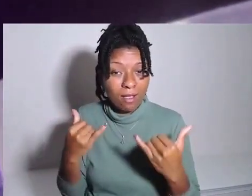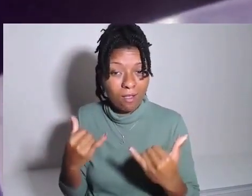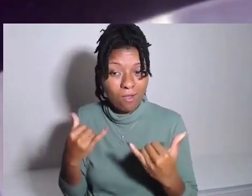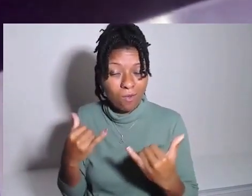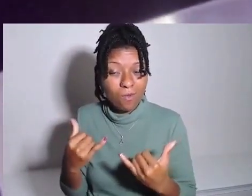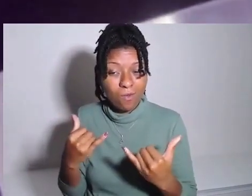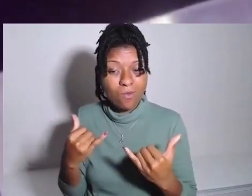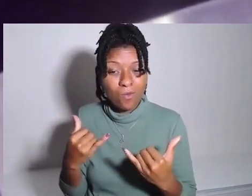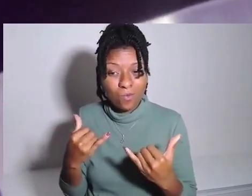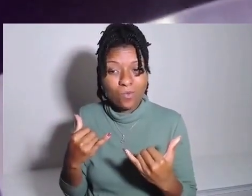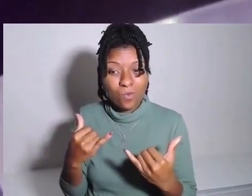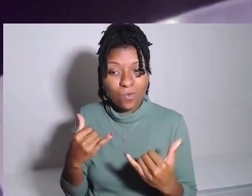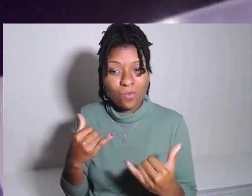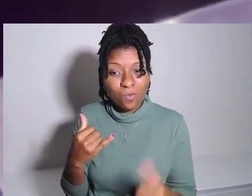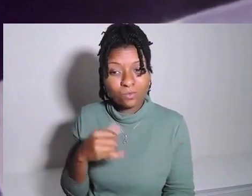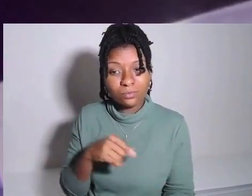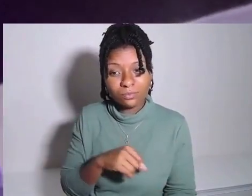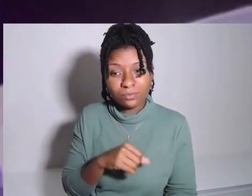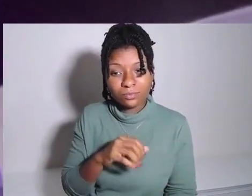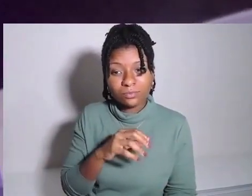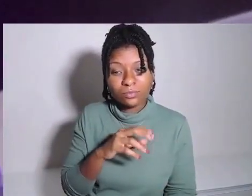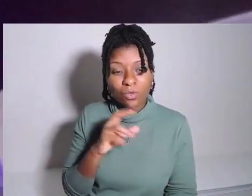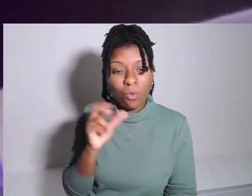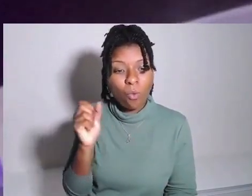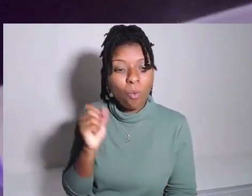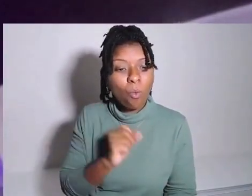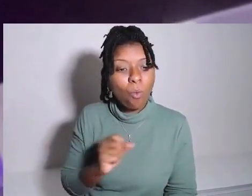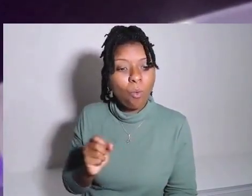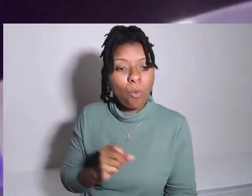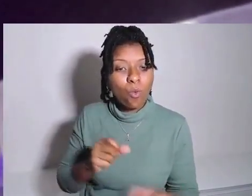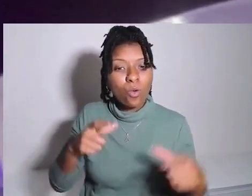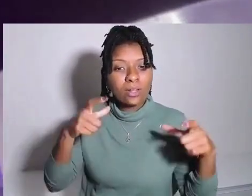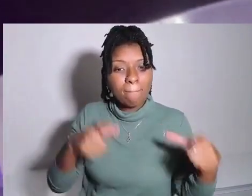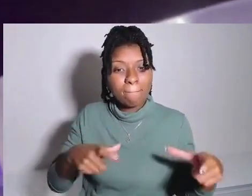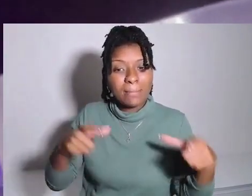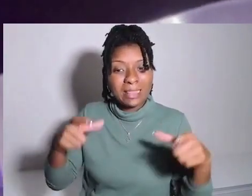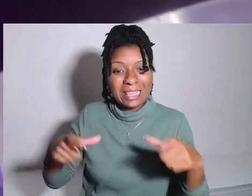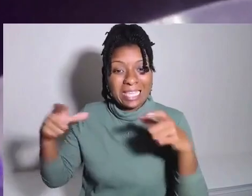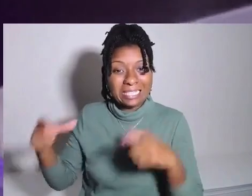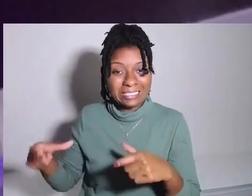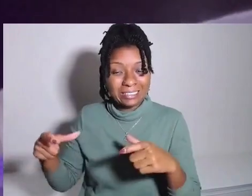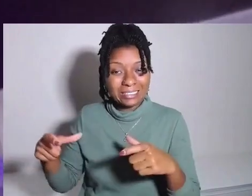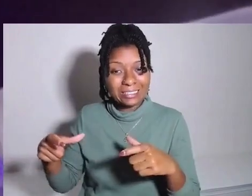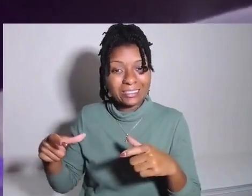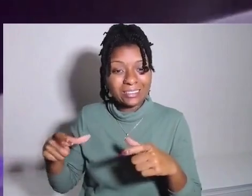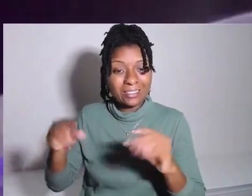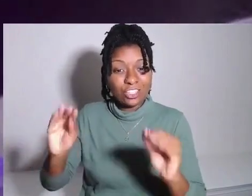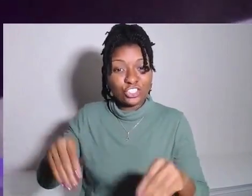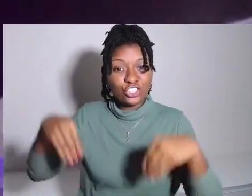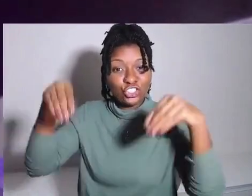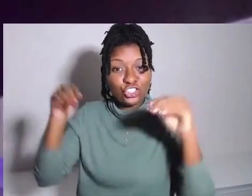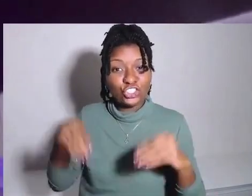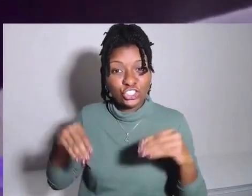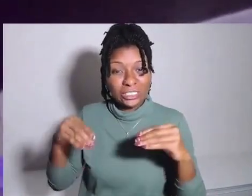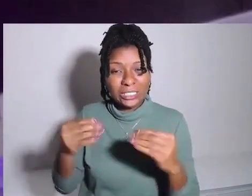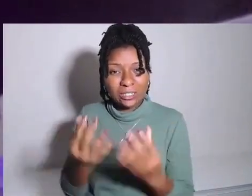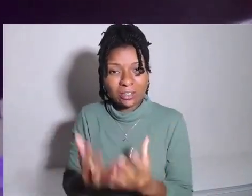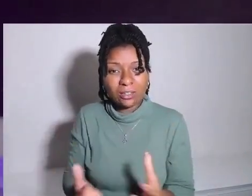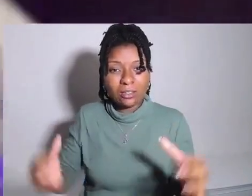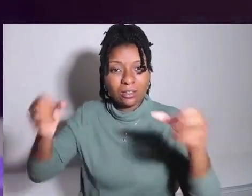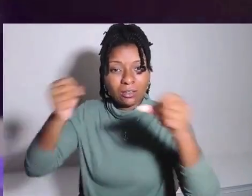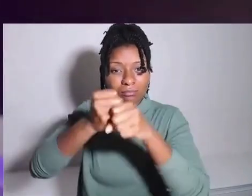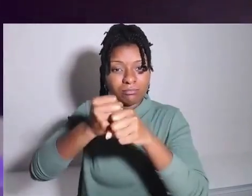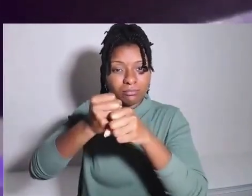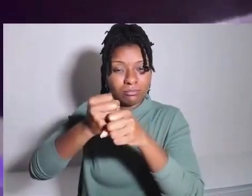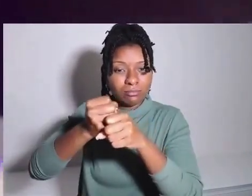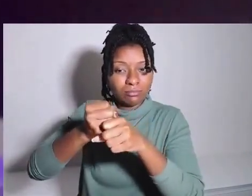Old plates knotted in a sheet. That hammer on those plates, don't harm yourself. This ain't about harming